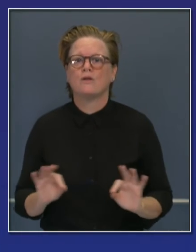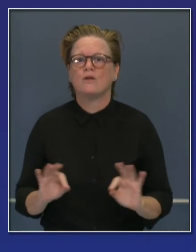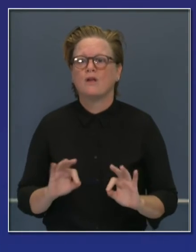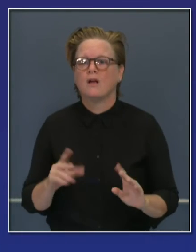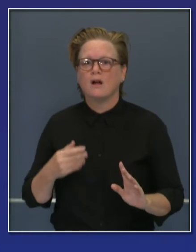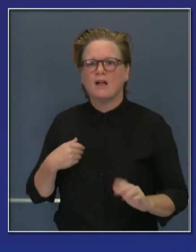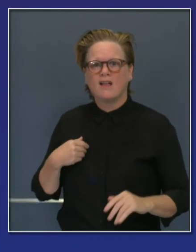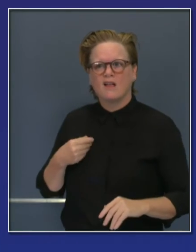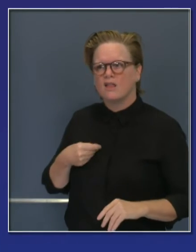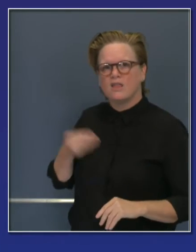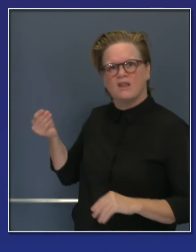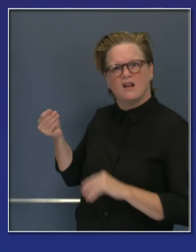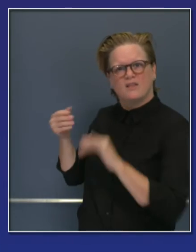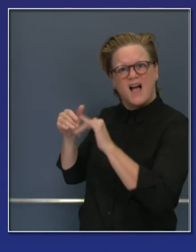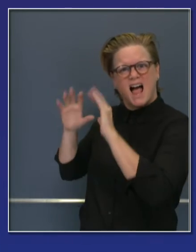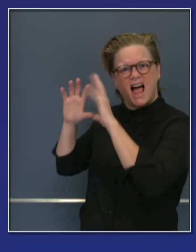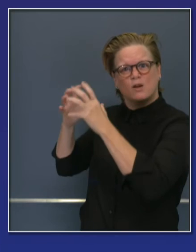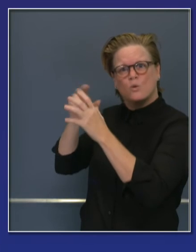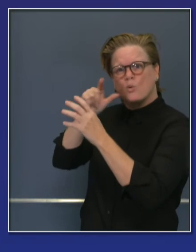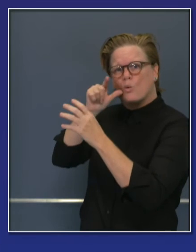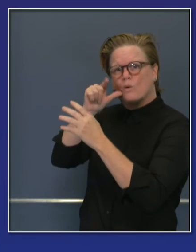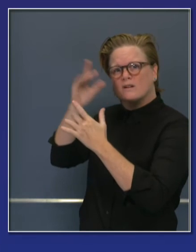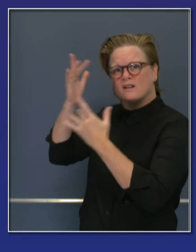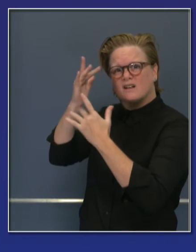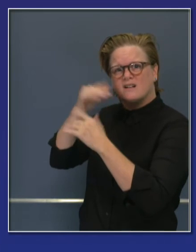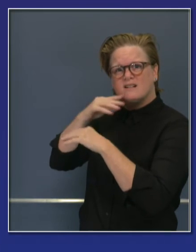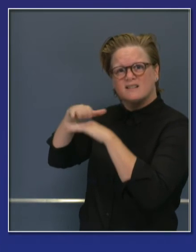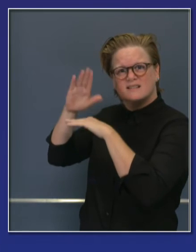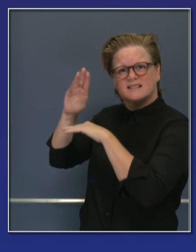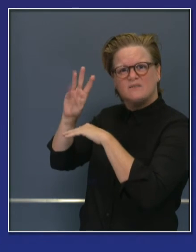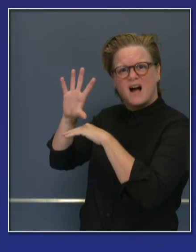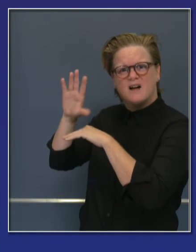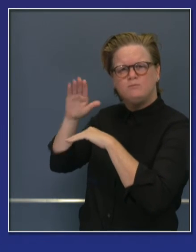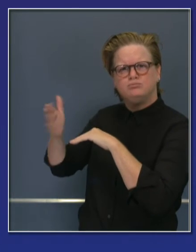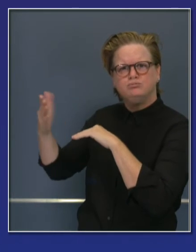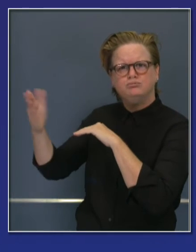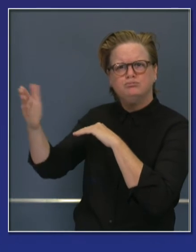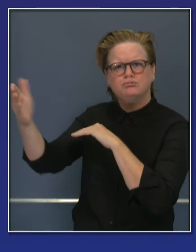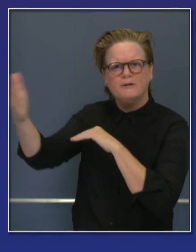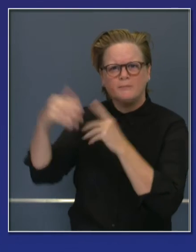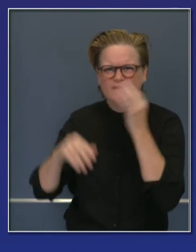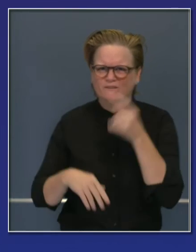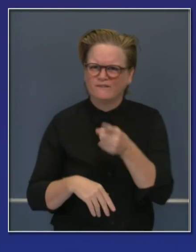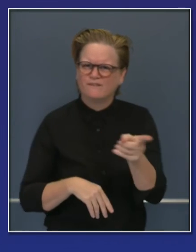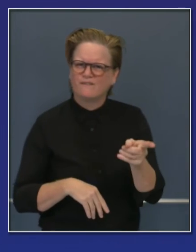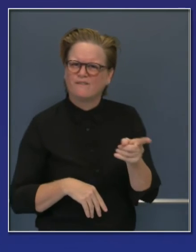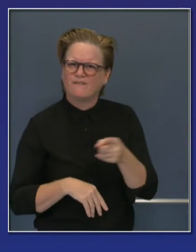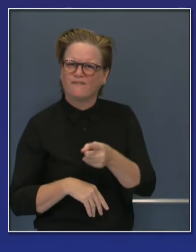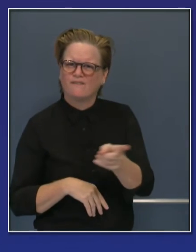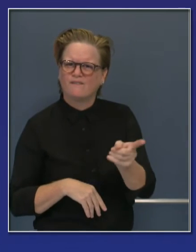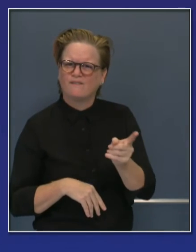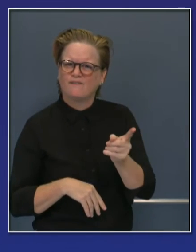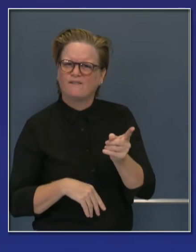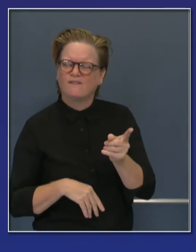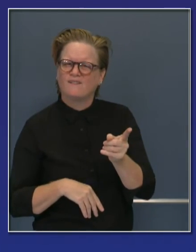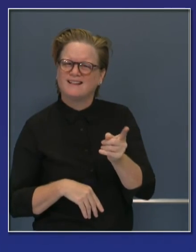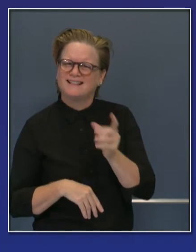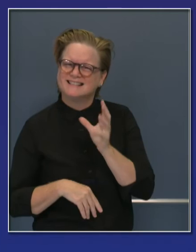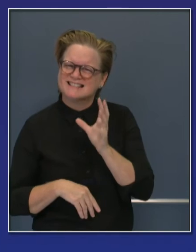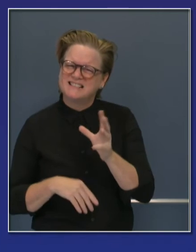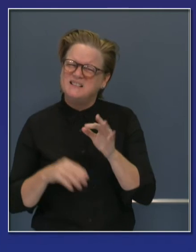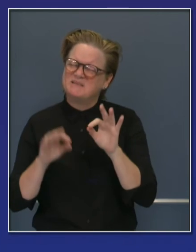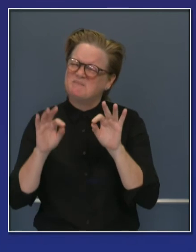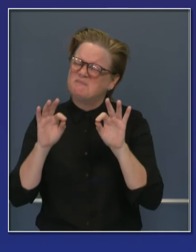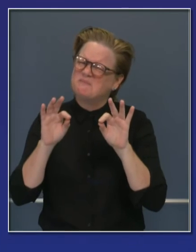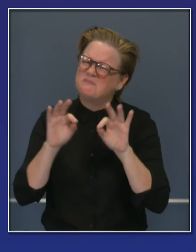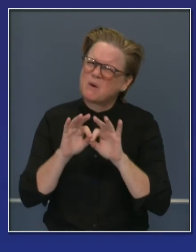celebrations in the many weeks to come, when we bring together many generations for traditions and celebration and a great